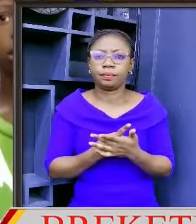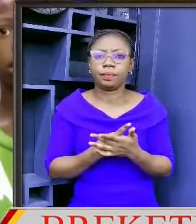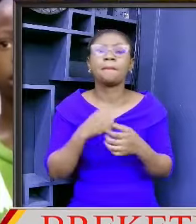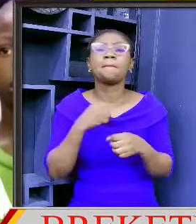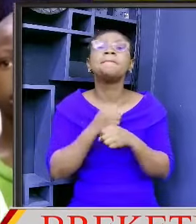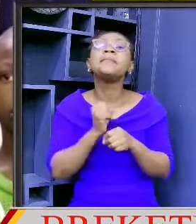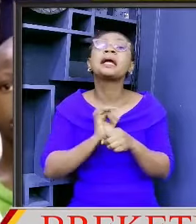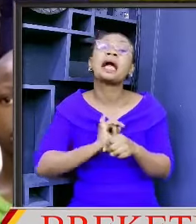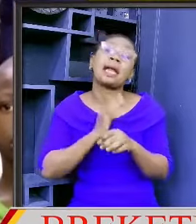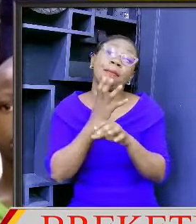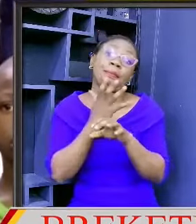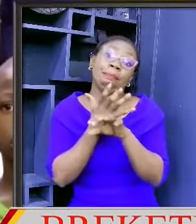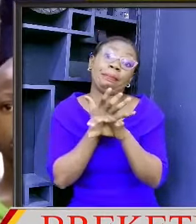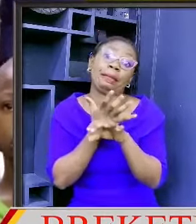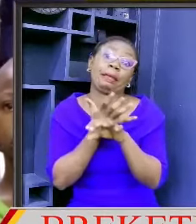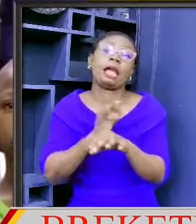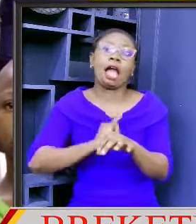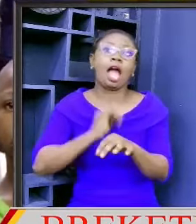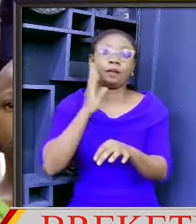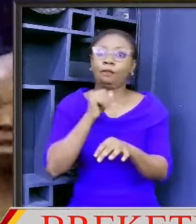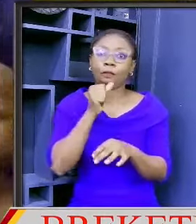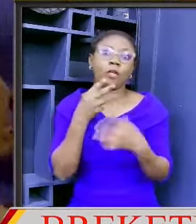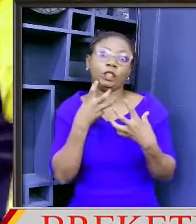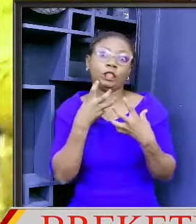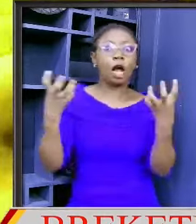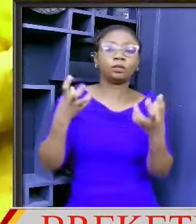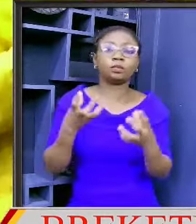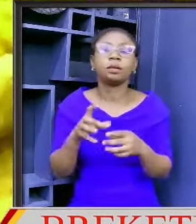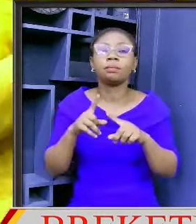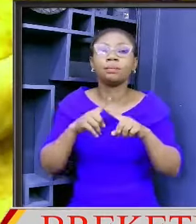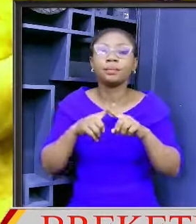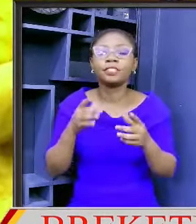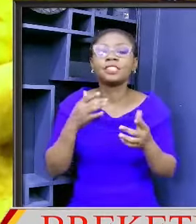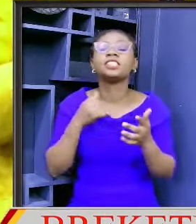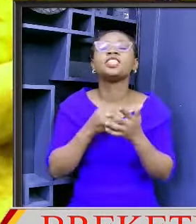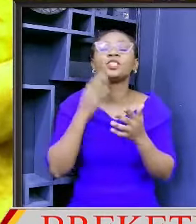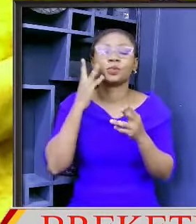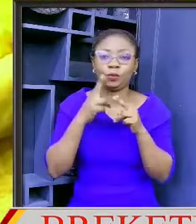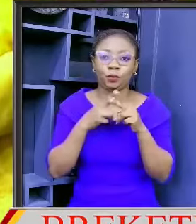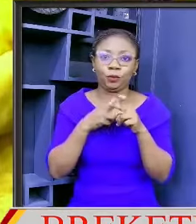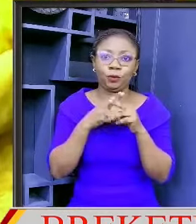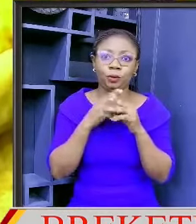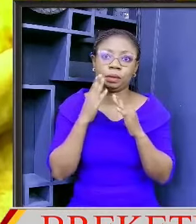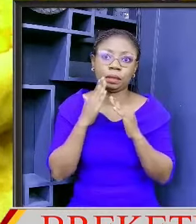Make I beg now. I no go shout. But it go soon end.